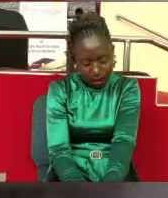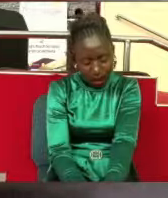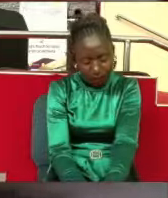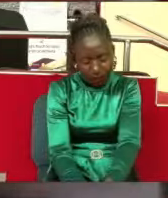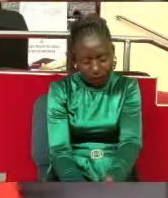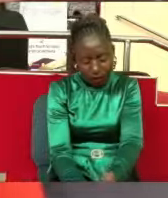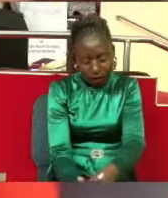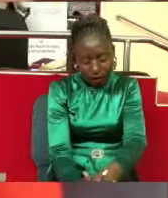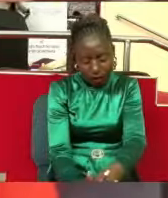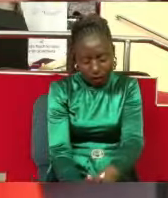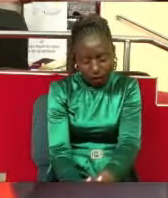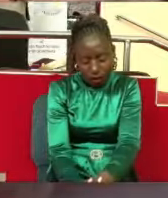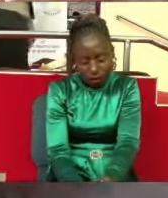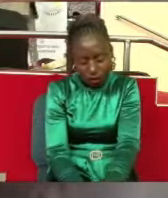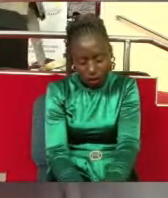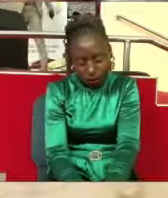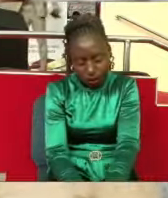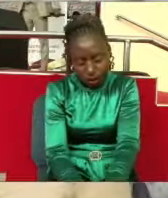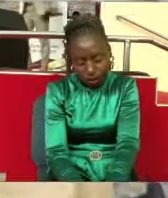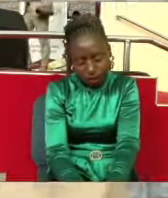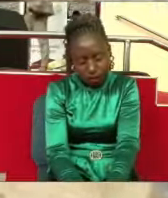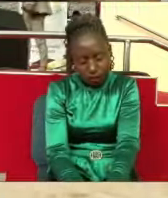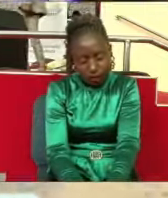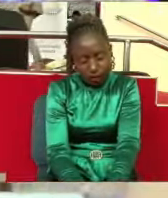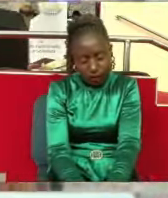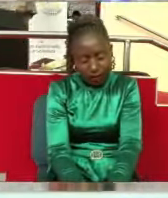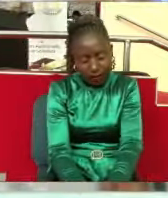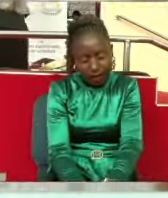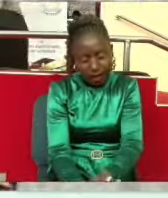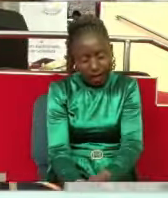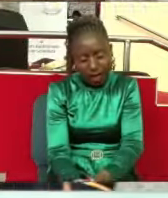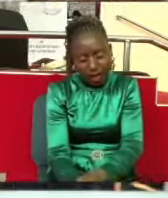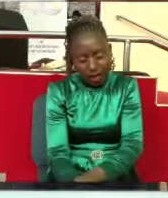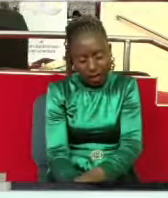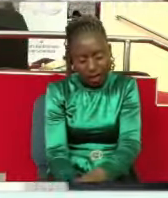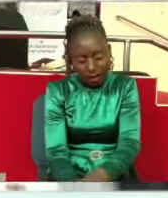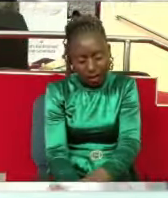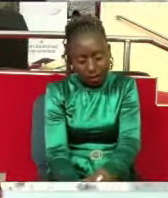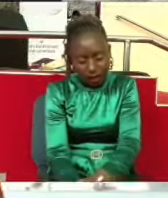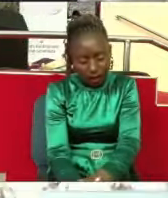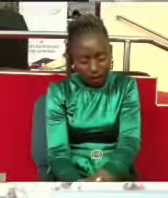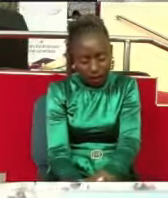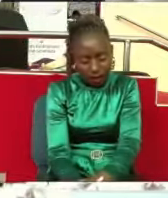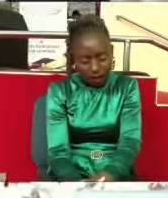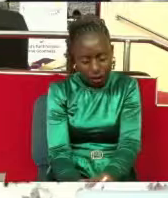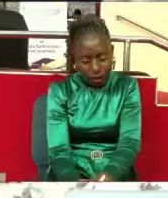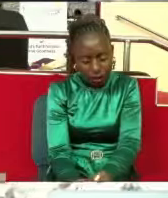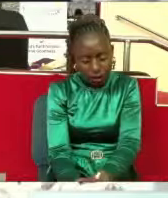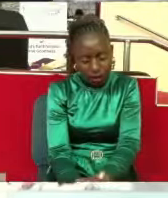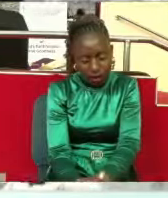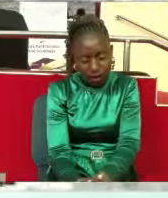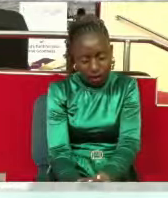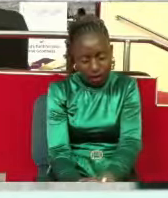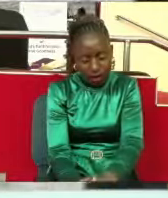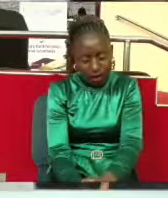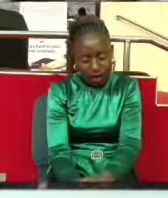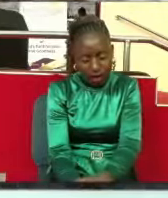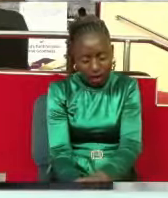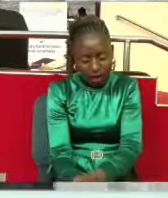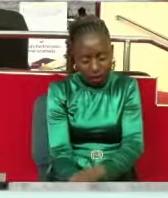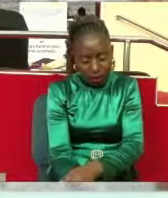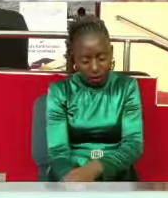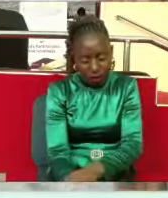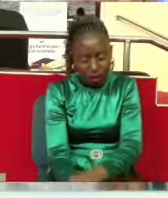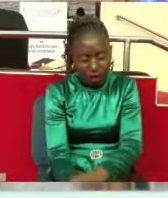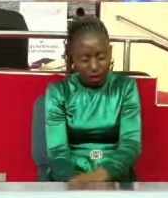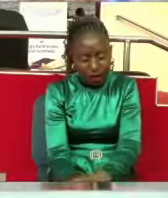will bless your name, Jesus. We will bless your name, our Father. Oh God, we decree and declare